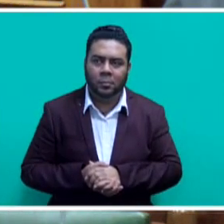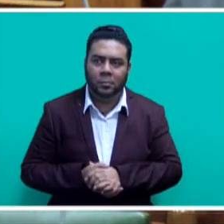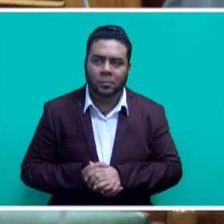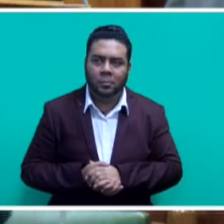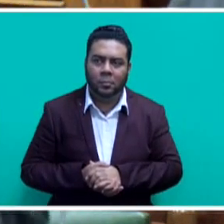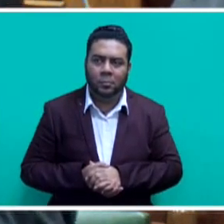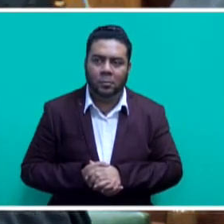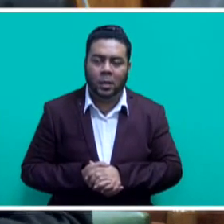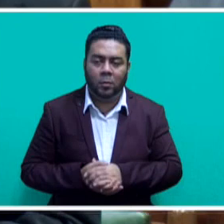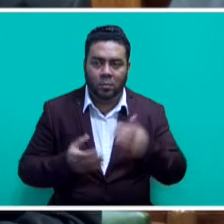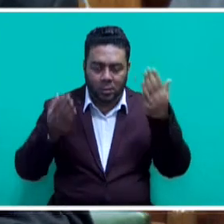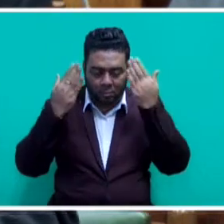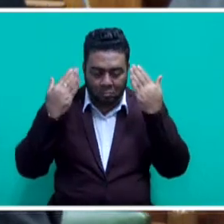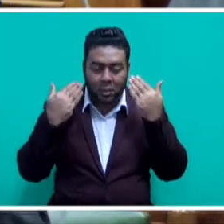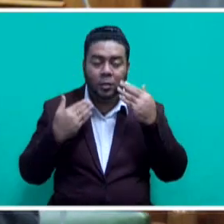Anyway, Mr. Speaker,